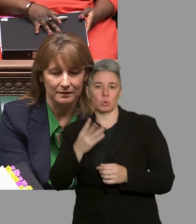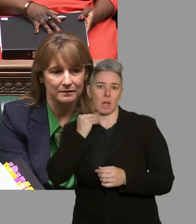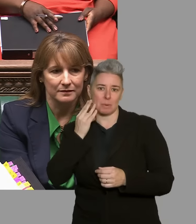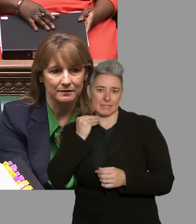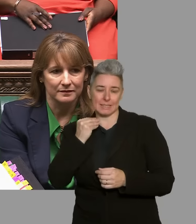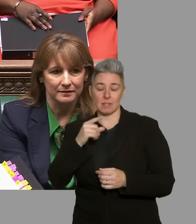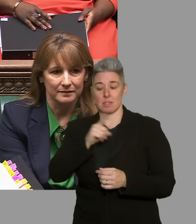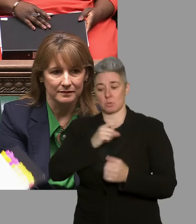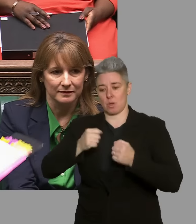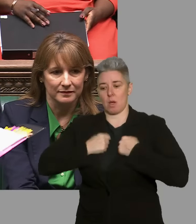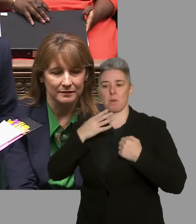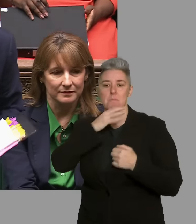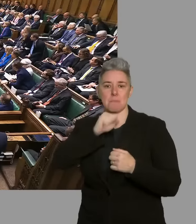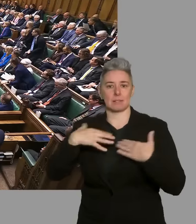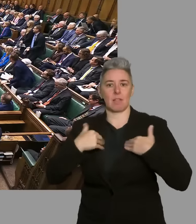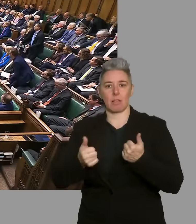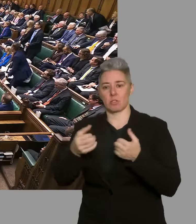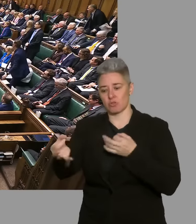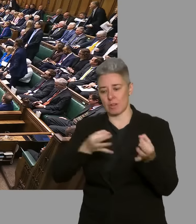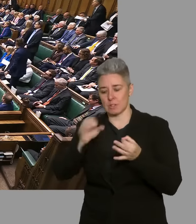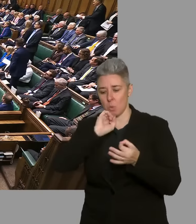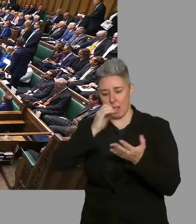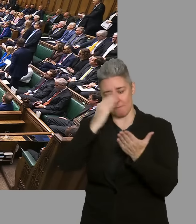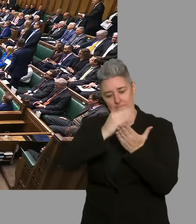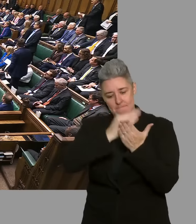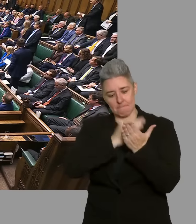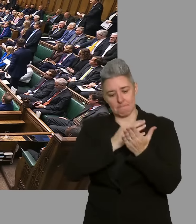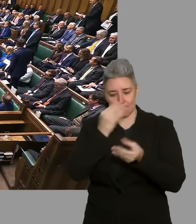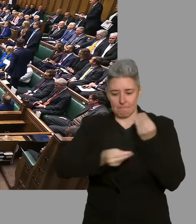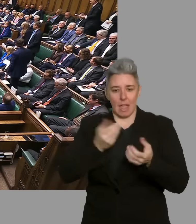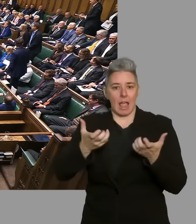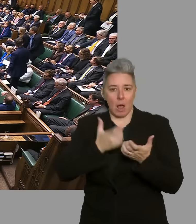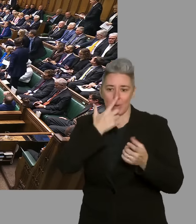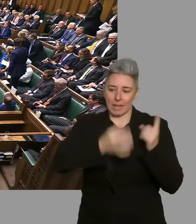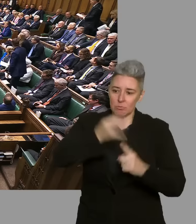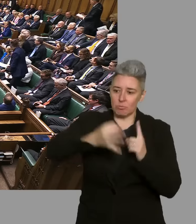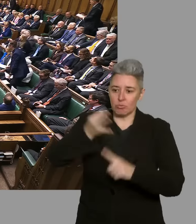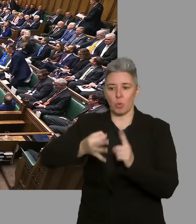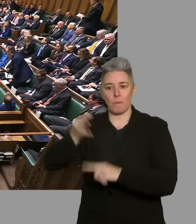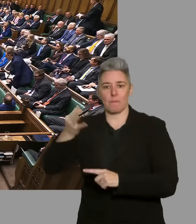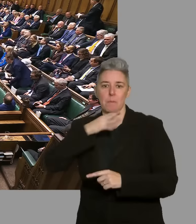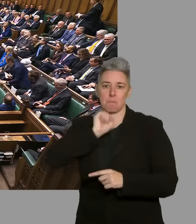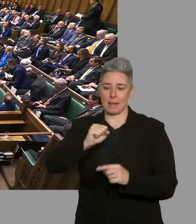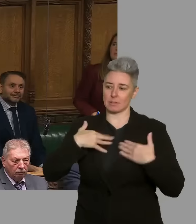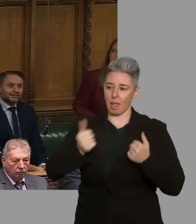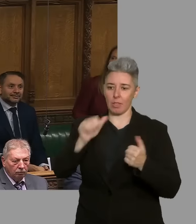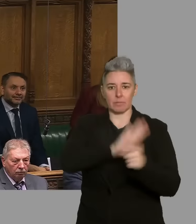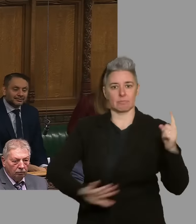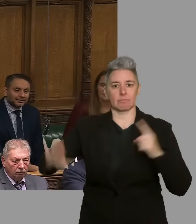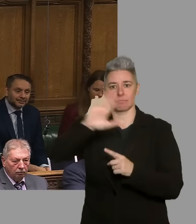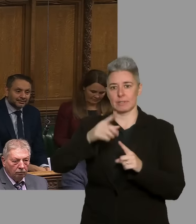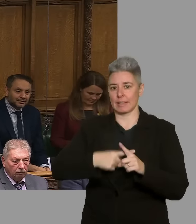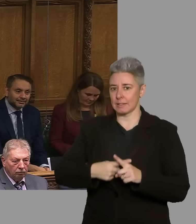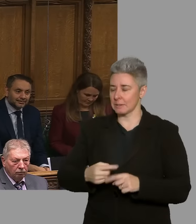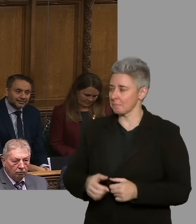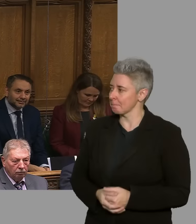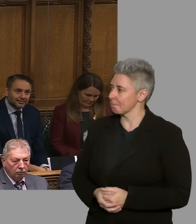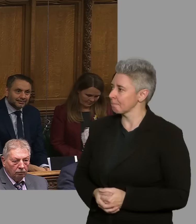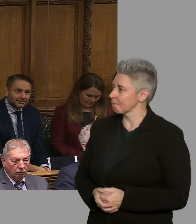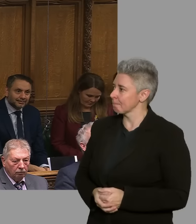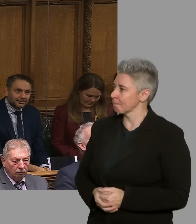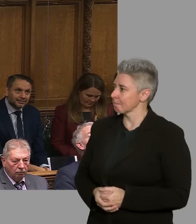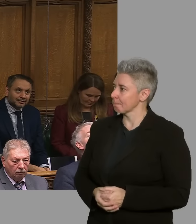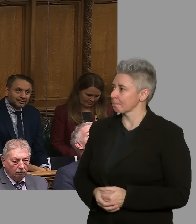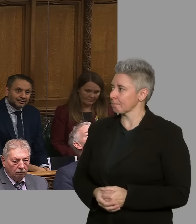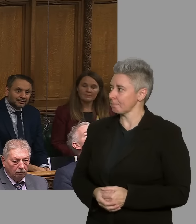of all men in England. Rupert Noel. Thank you, Mr. Speaker. Every week we hear of a